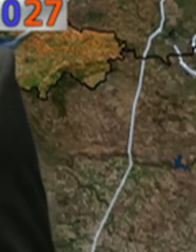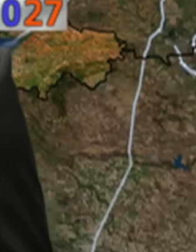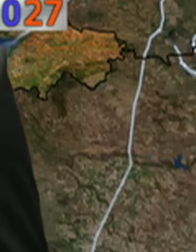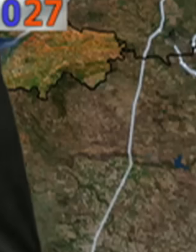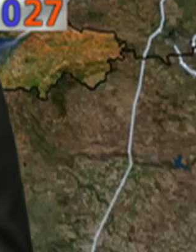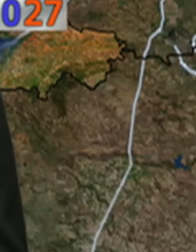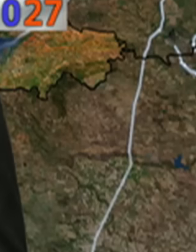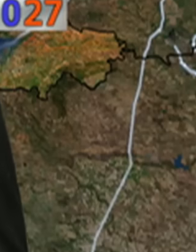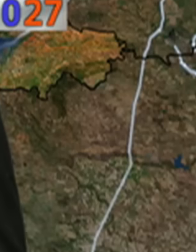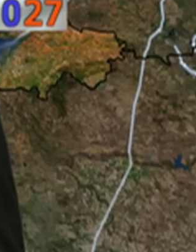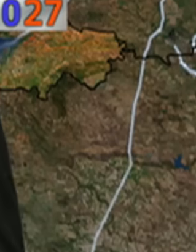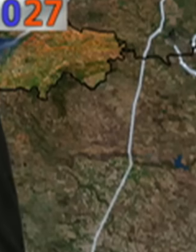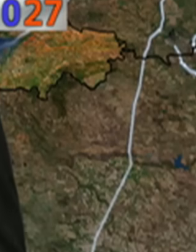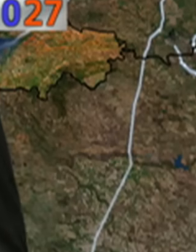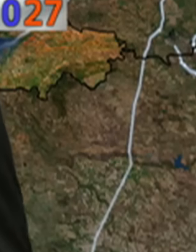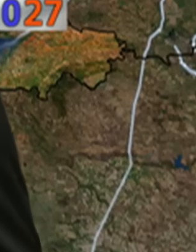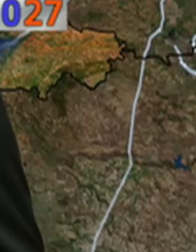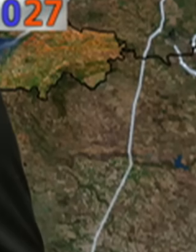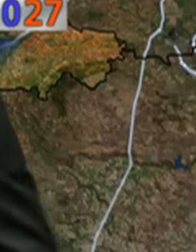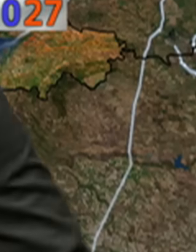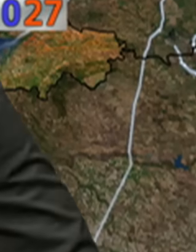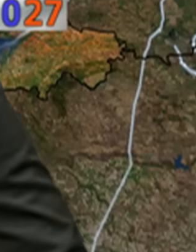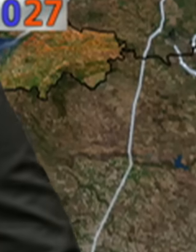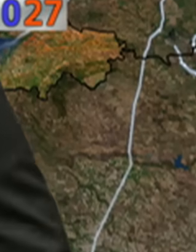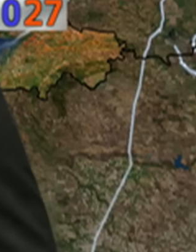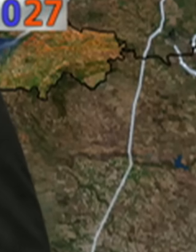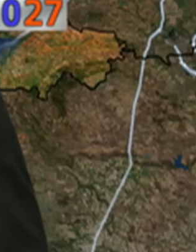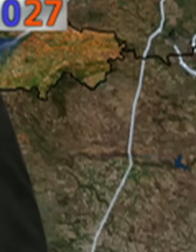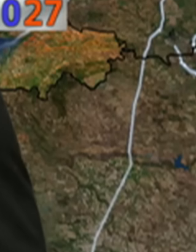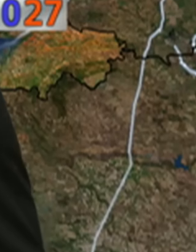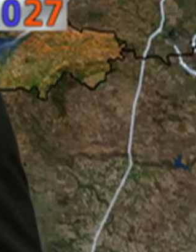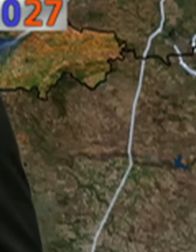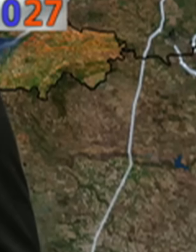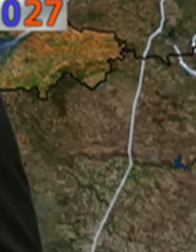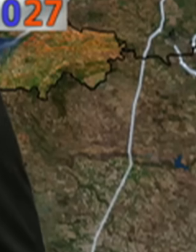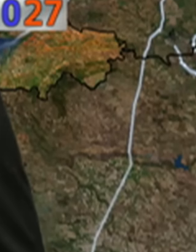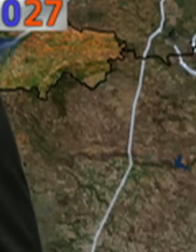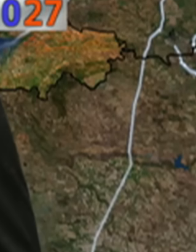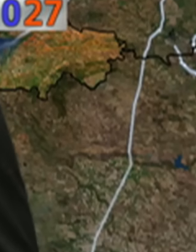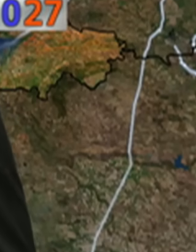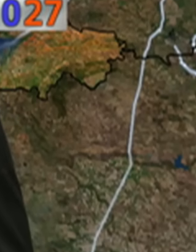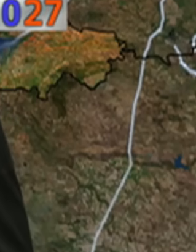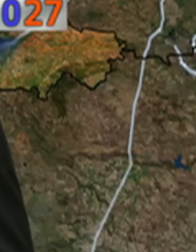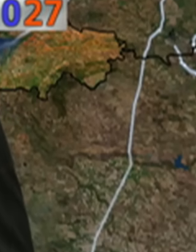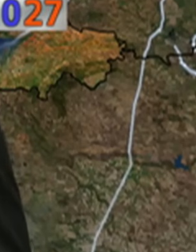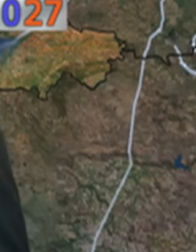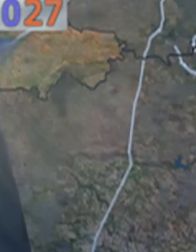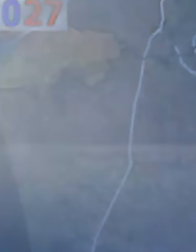mashome a mabedi a metso e tsheletseng kaofela babui tsa bilipidi akalo ai be etsokotso